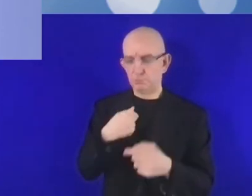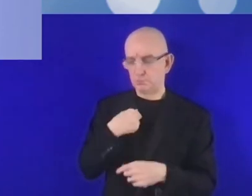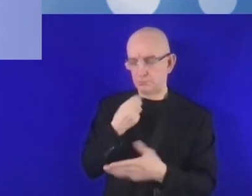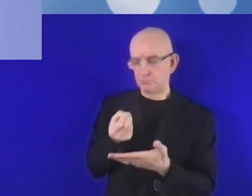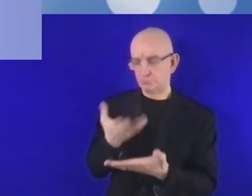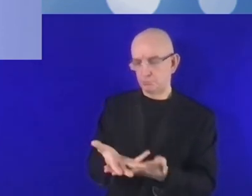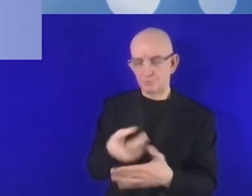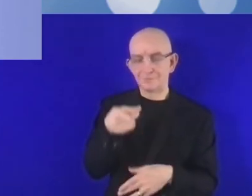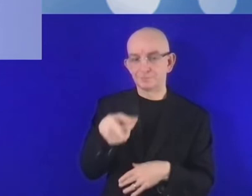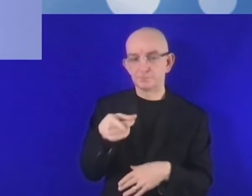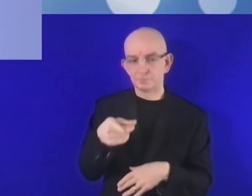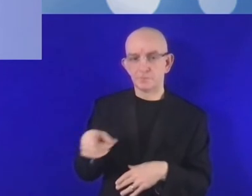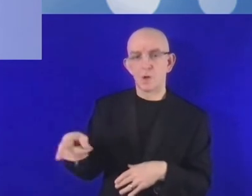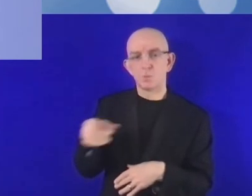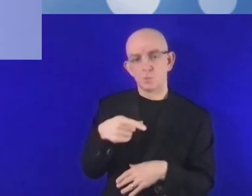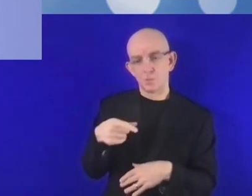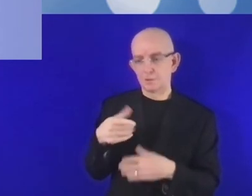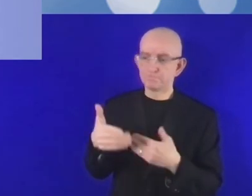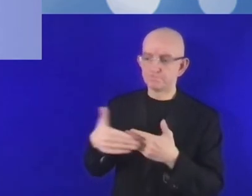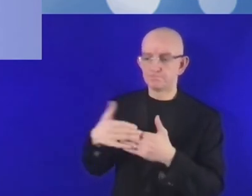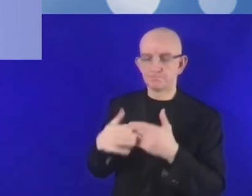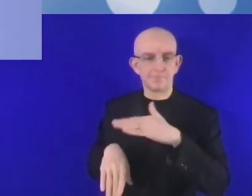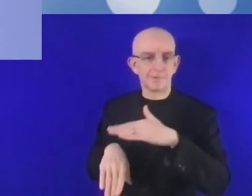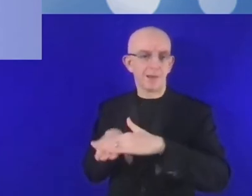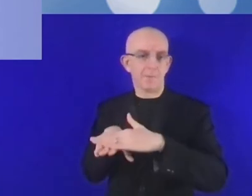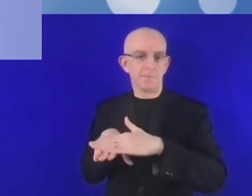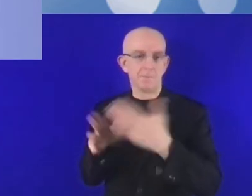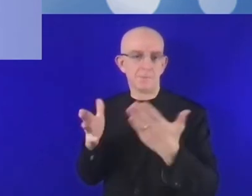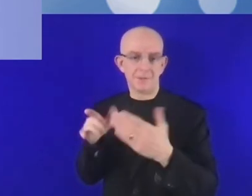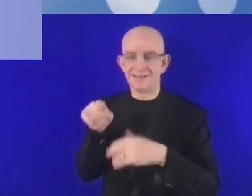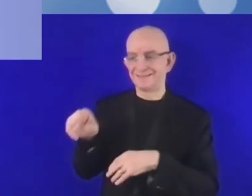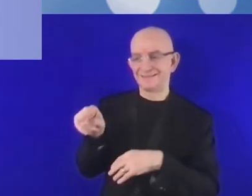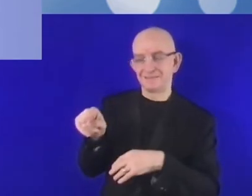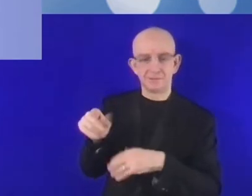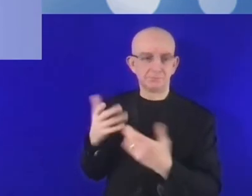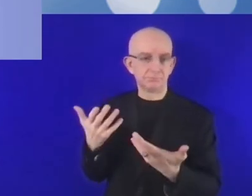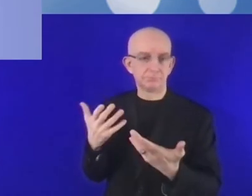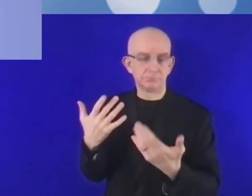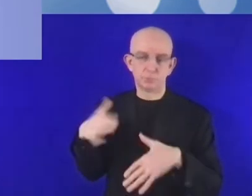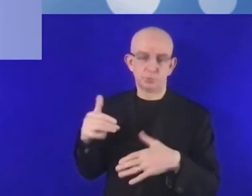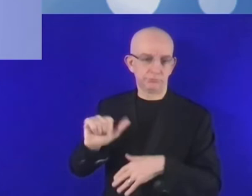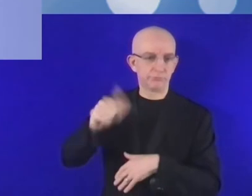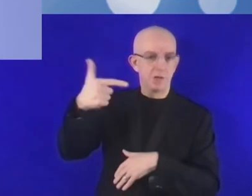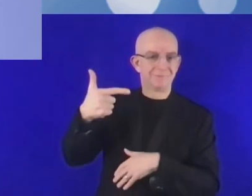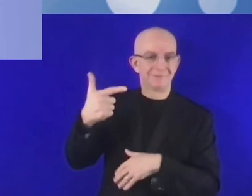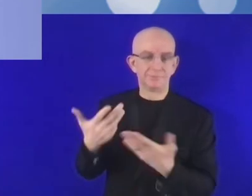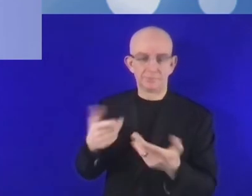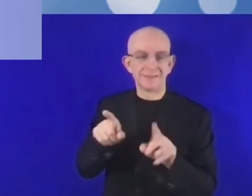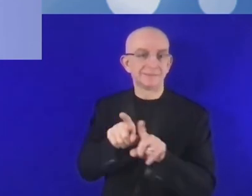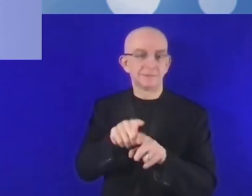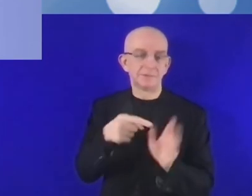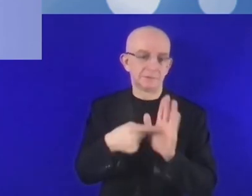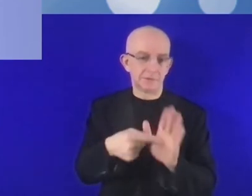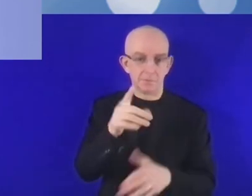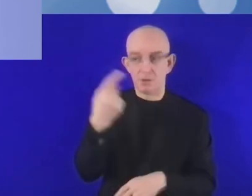and let me give an example in 2020 alone the eib group supported over 420